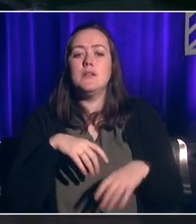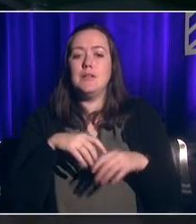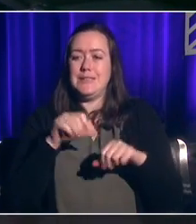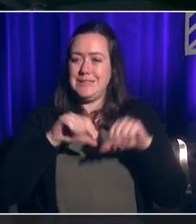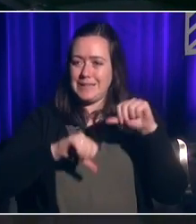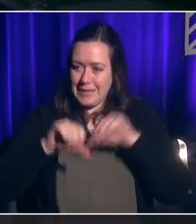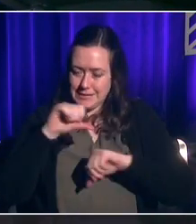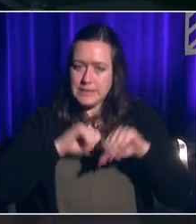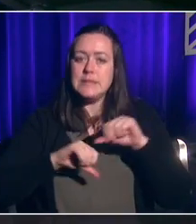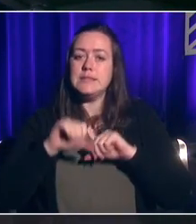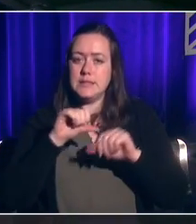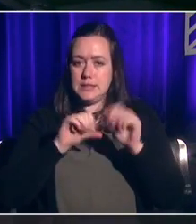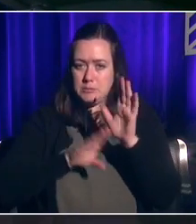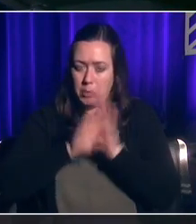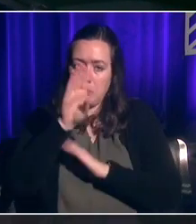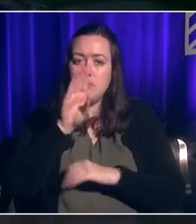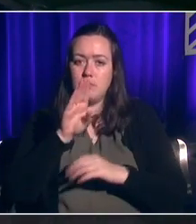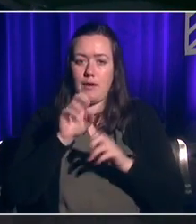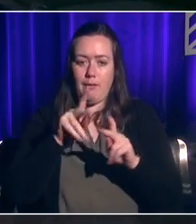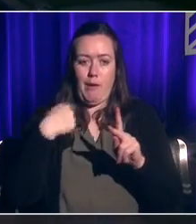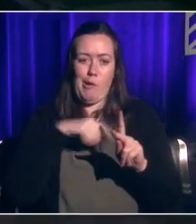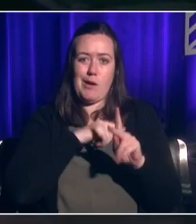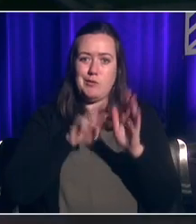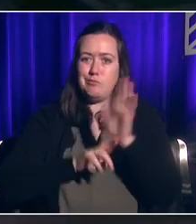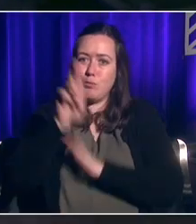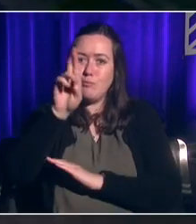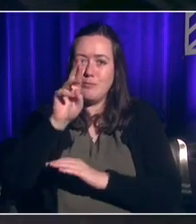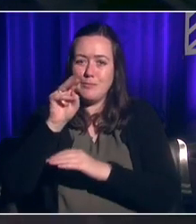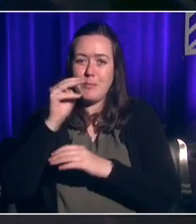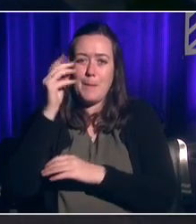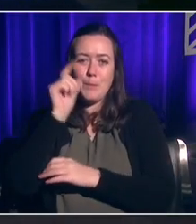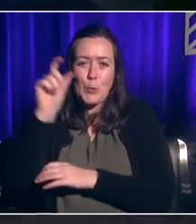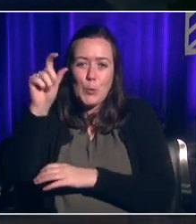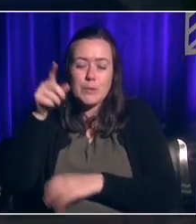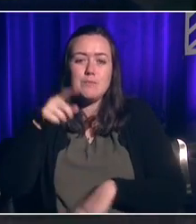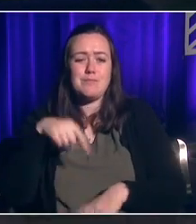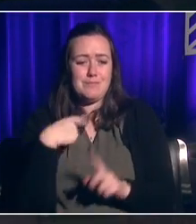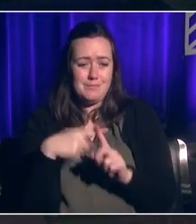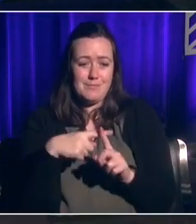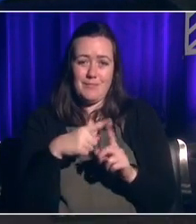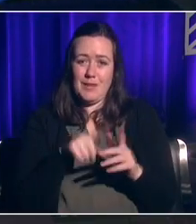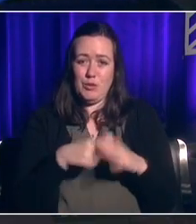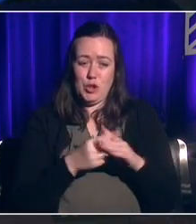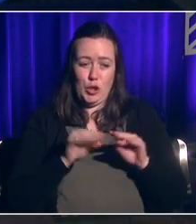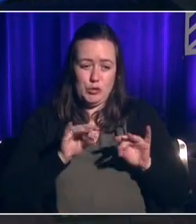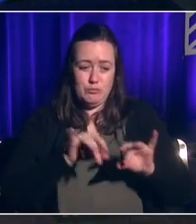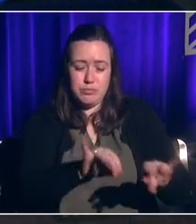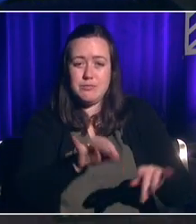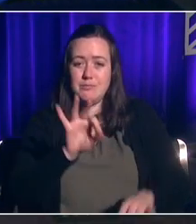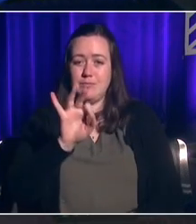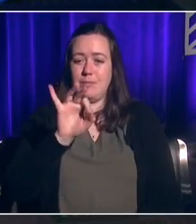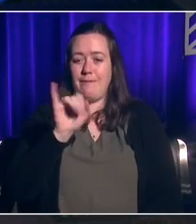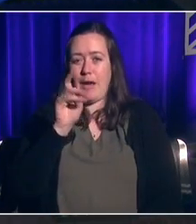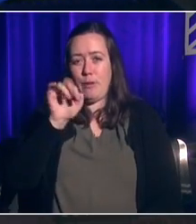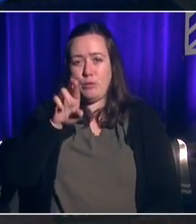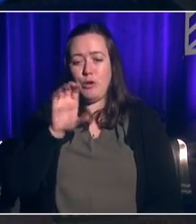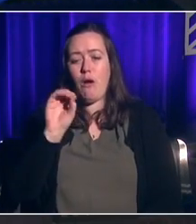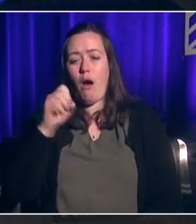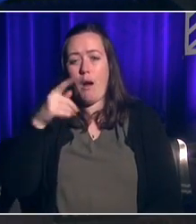go to the moon. And I like to say we also started laying down the fiber optics. We created the internets of today.